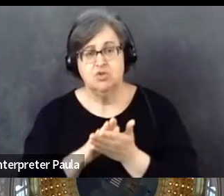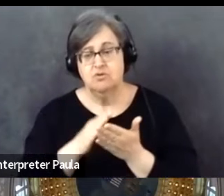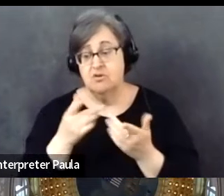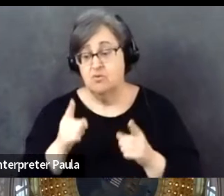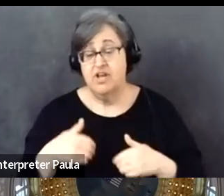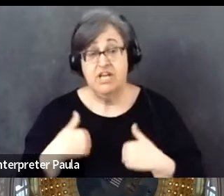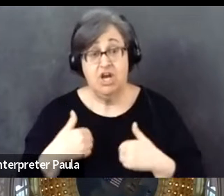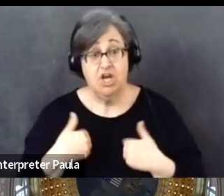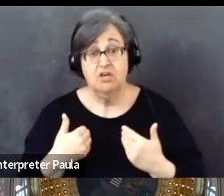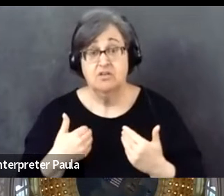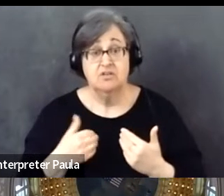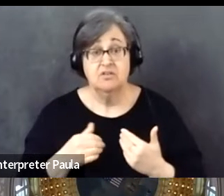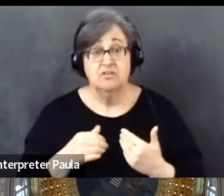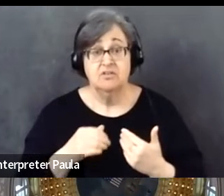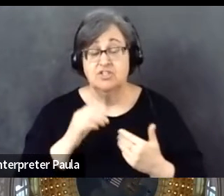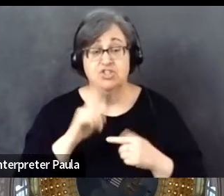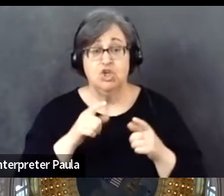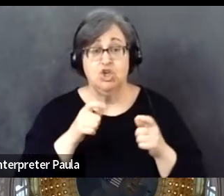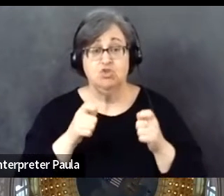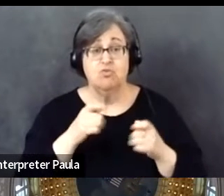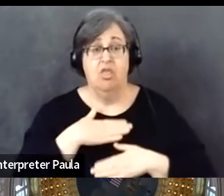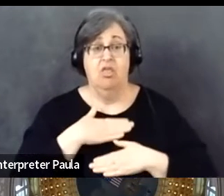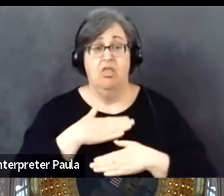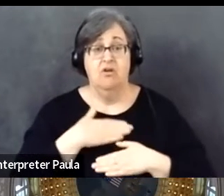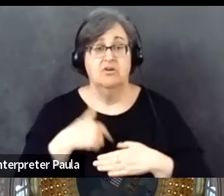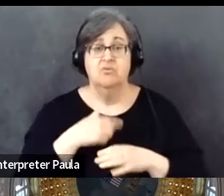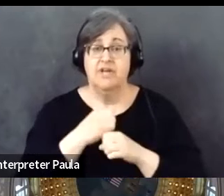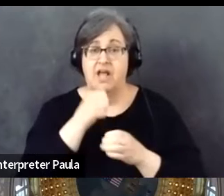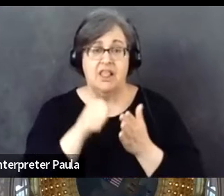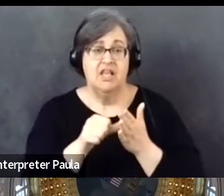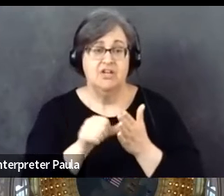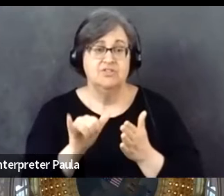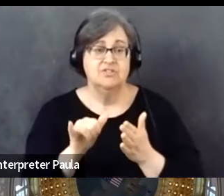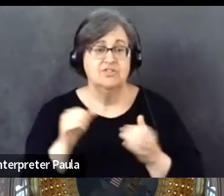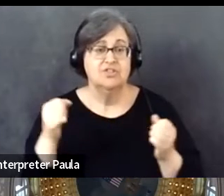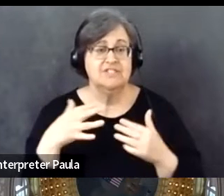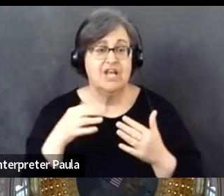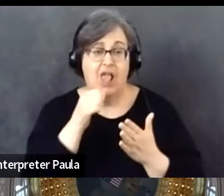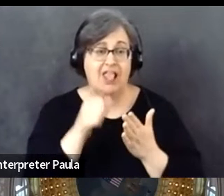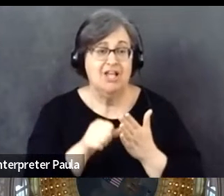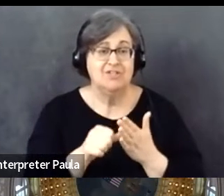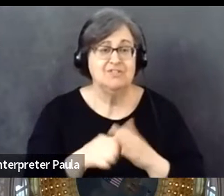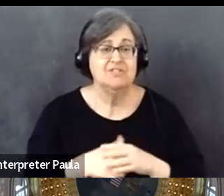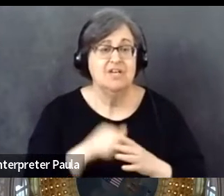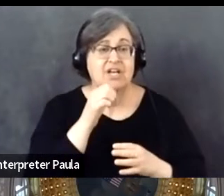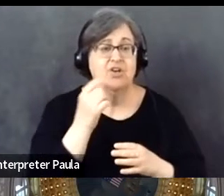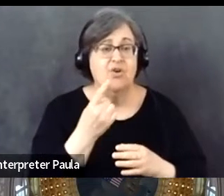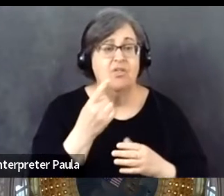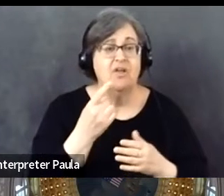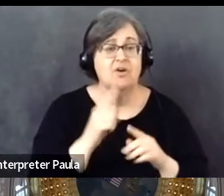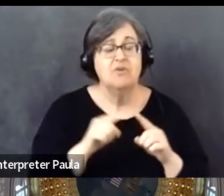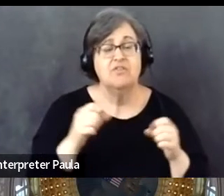because it was not as well controlled. And we got those letters too. I mean, they're Yep. scary too. They're not only that, they're